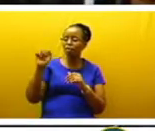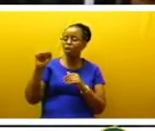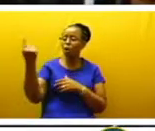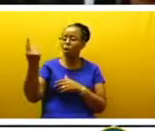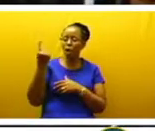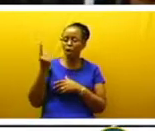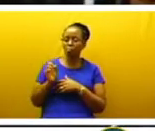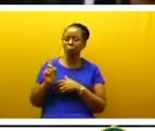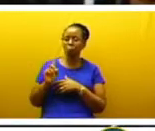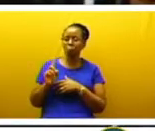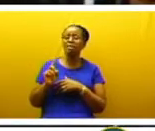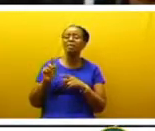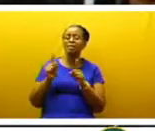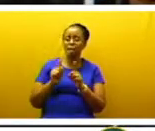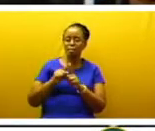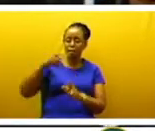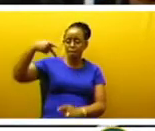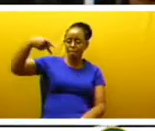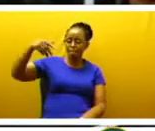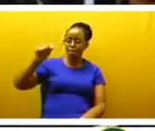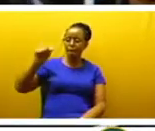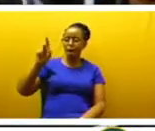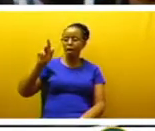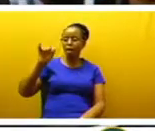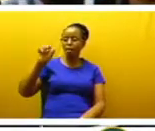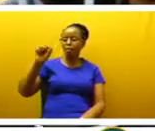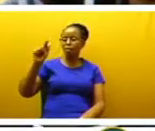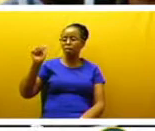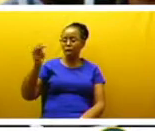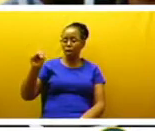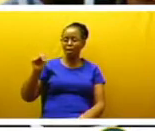coup, their courts accepted